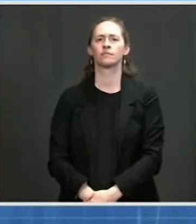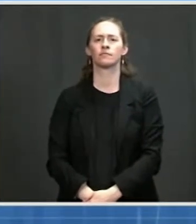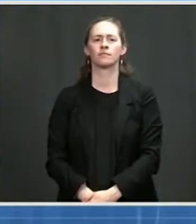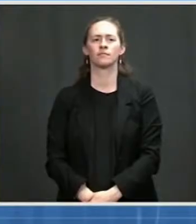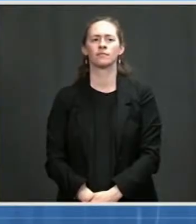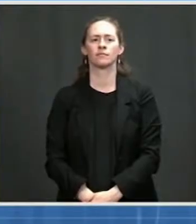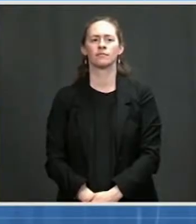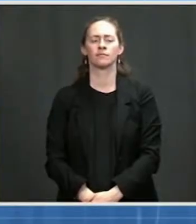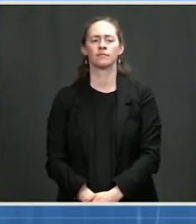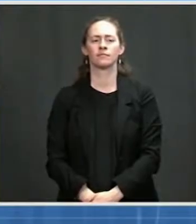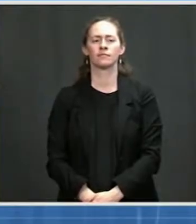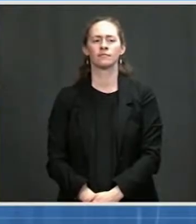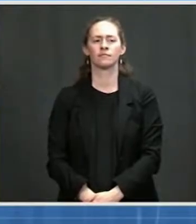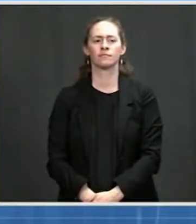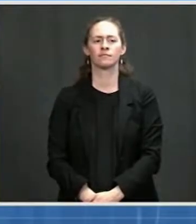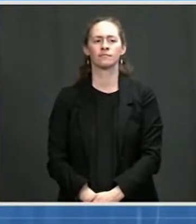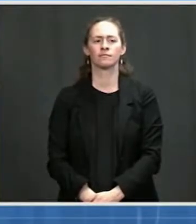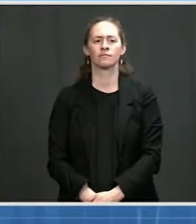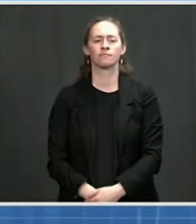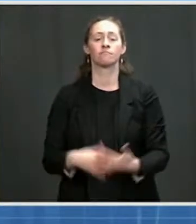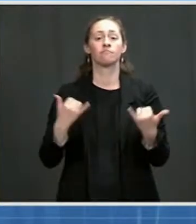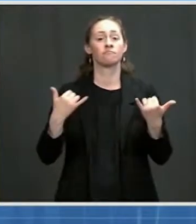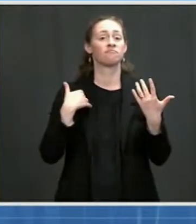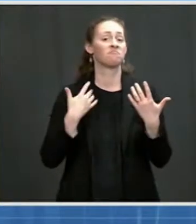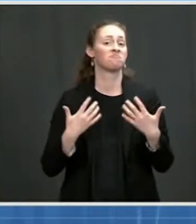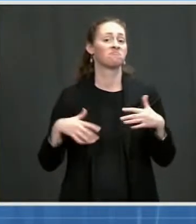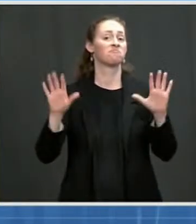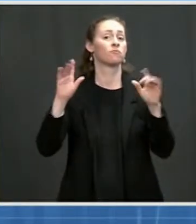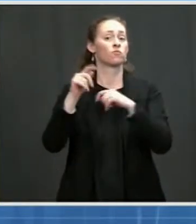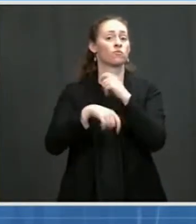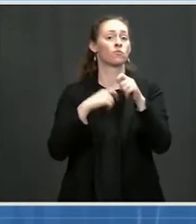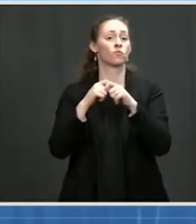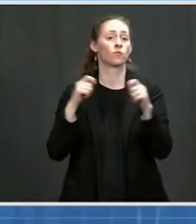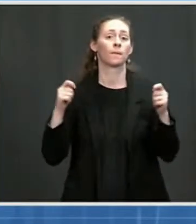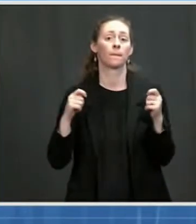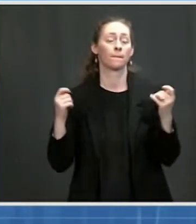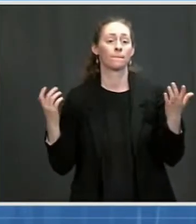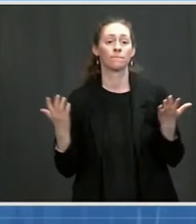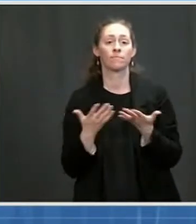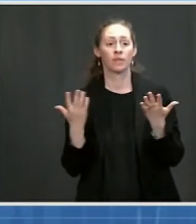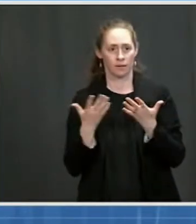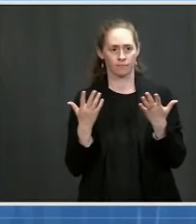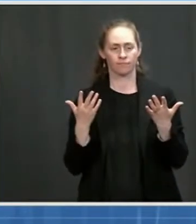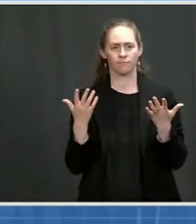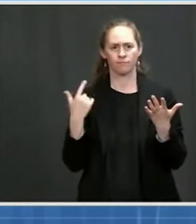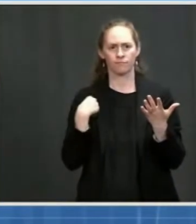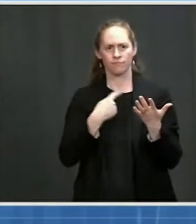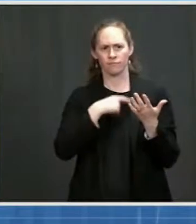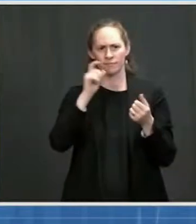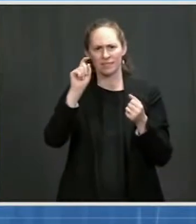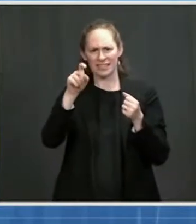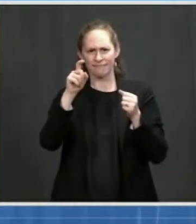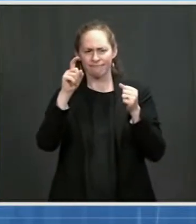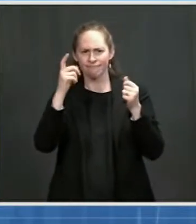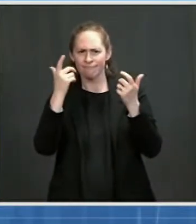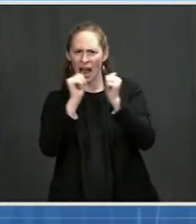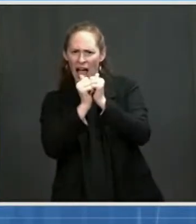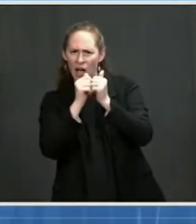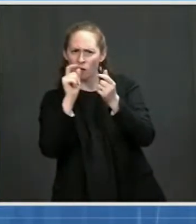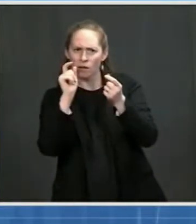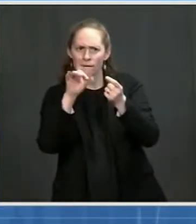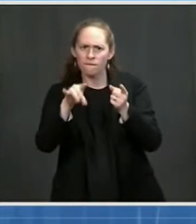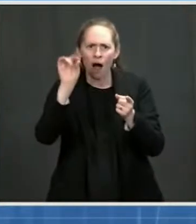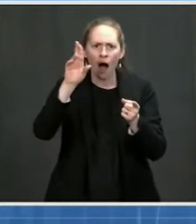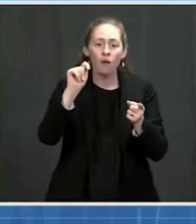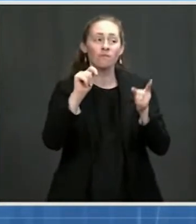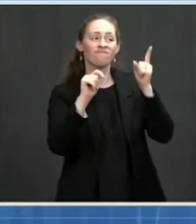saying it is our position that we need to get to the bottom of this, and we need a completely transparent process from China. We need the